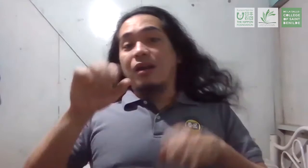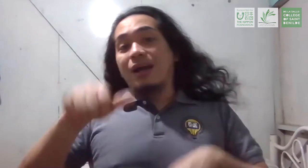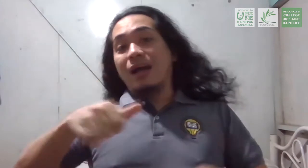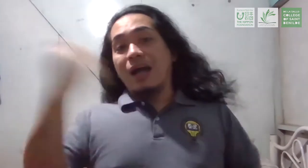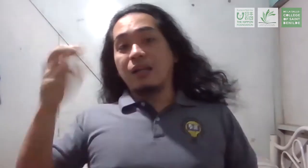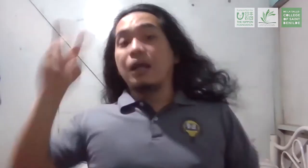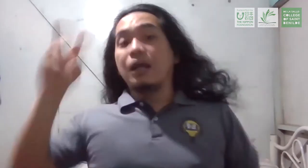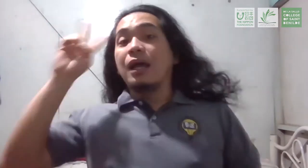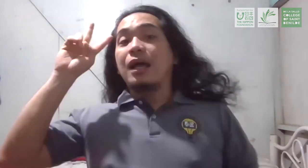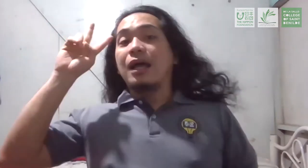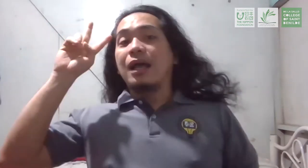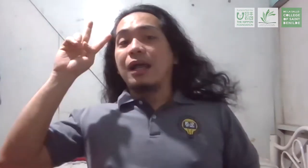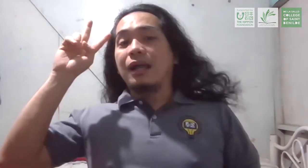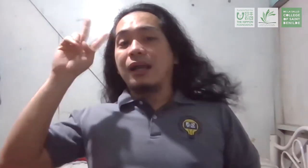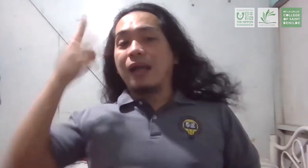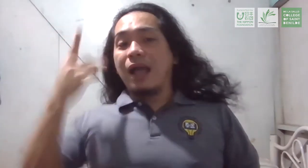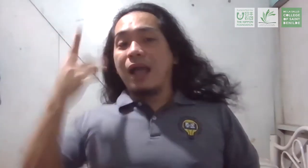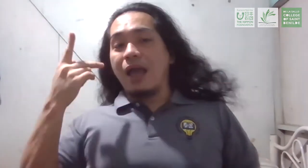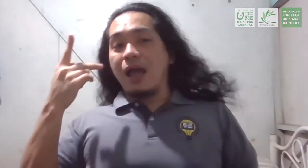Another way to put it is